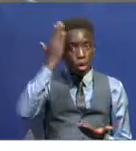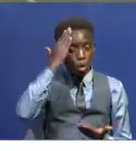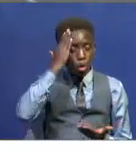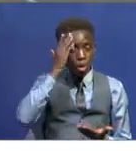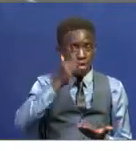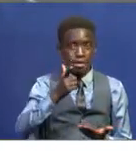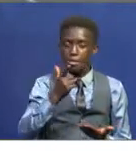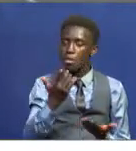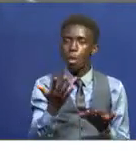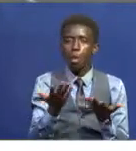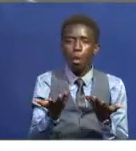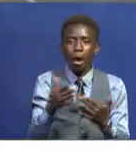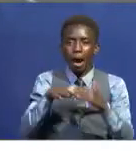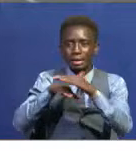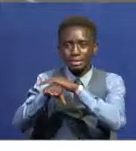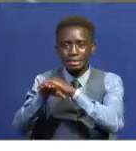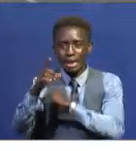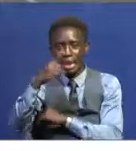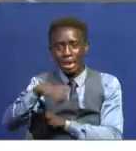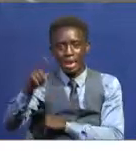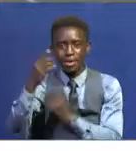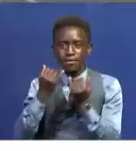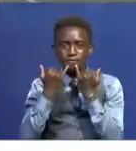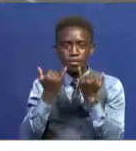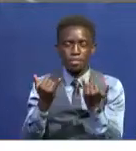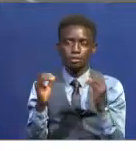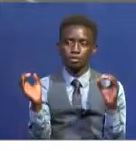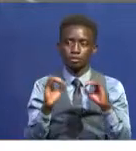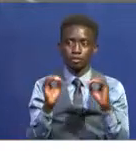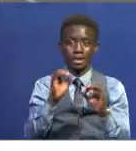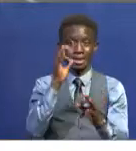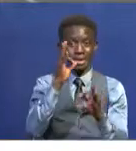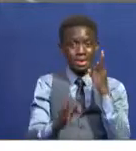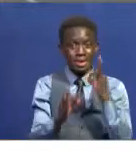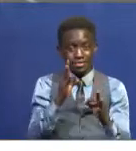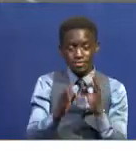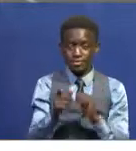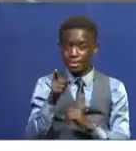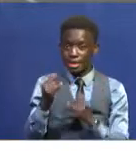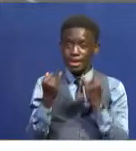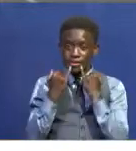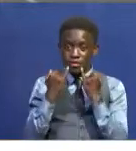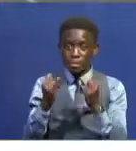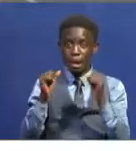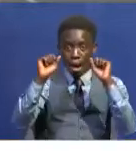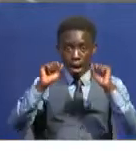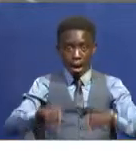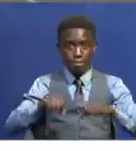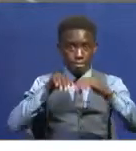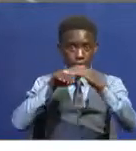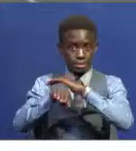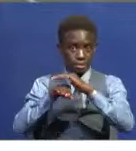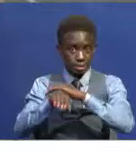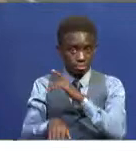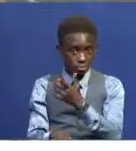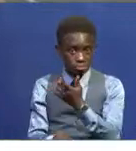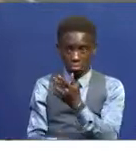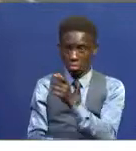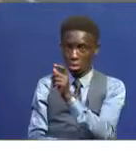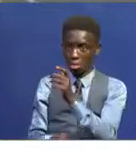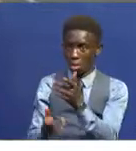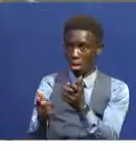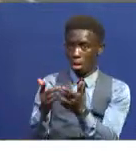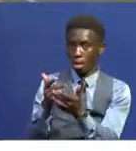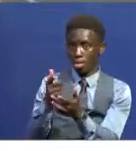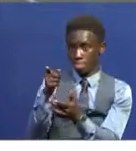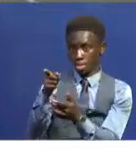right information. And if that information is accessible to that particular